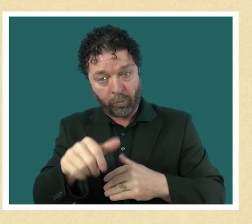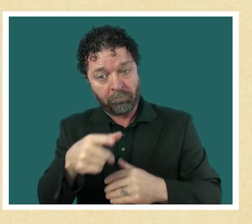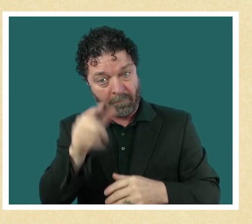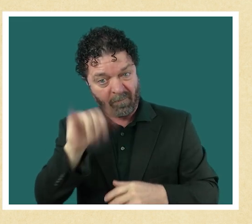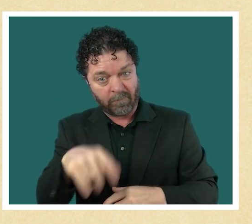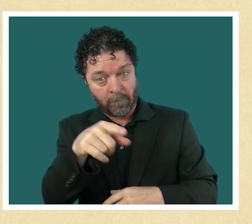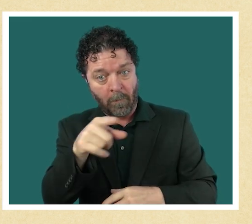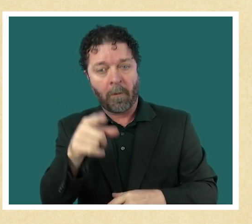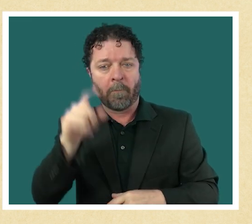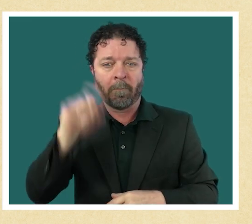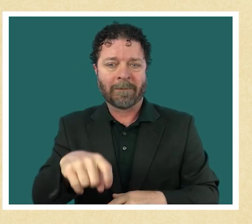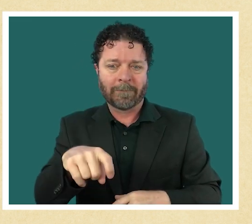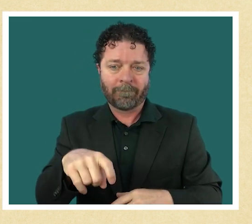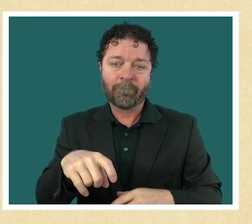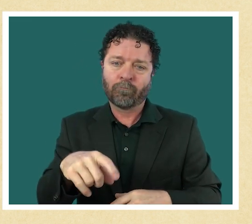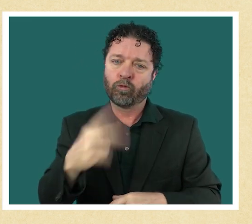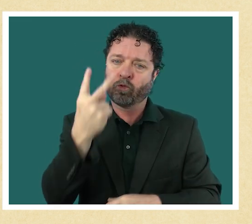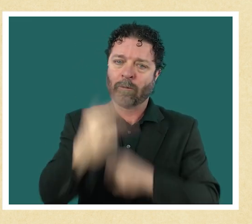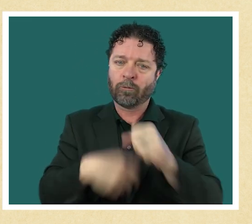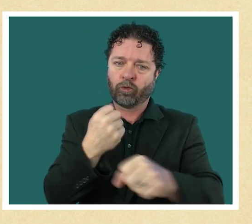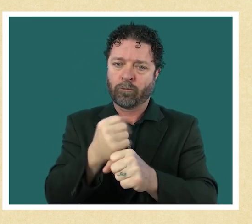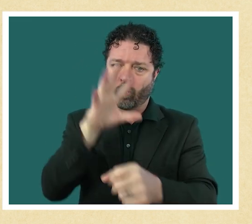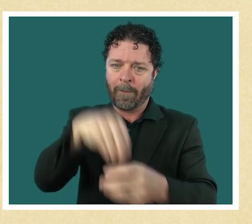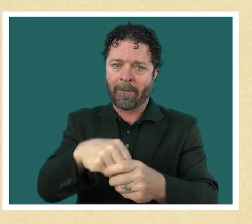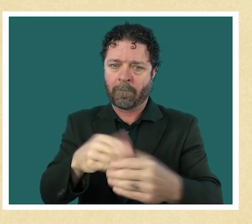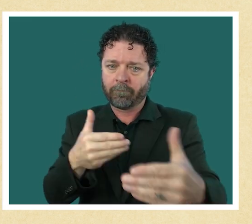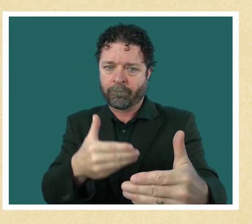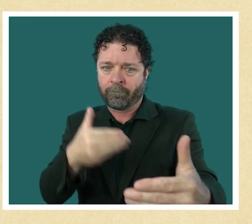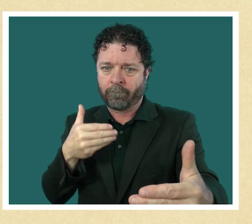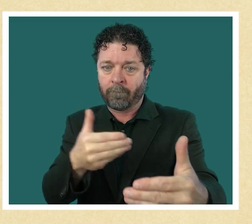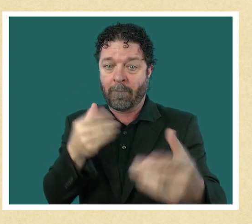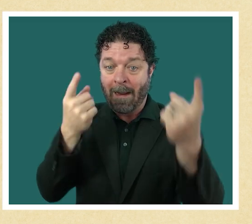2 years after the alleged discriminatory action.